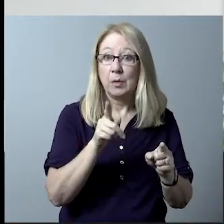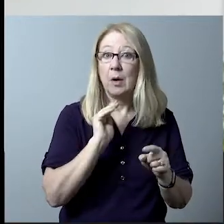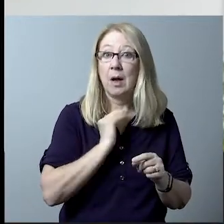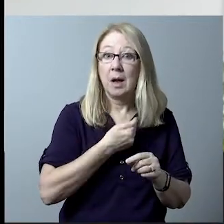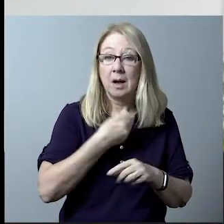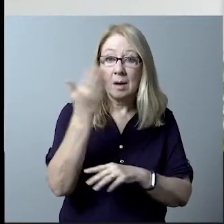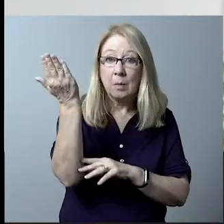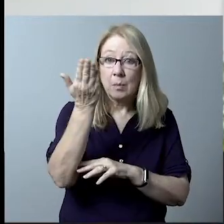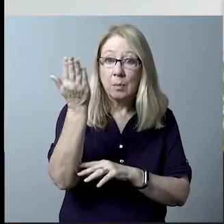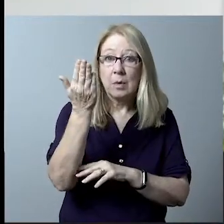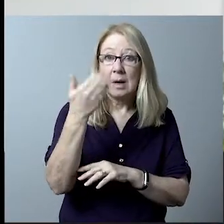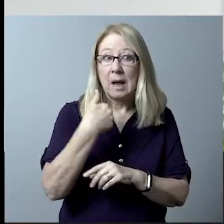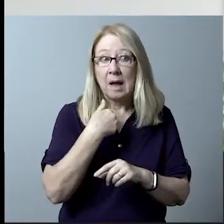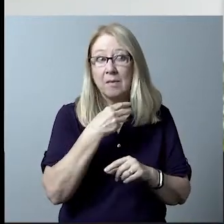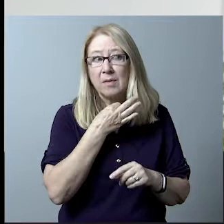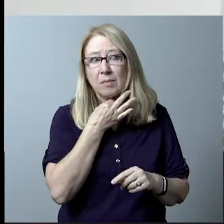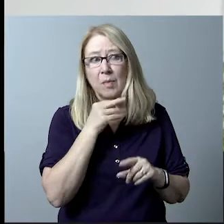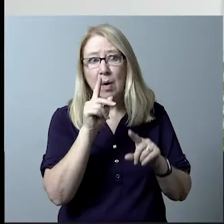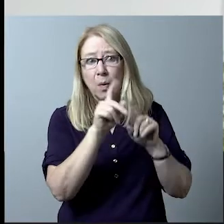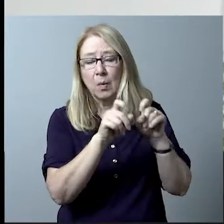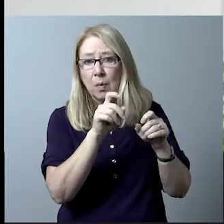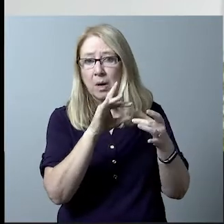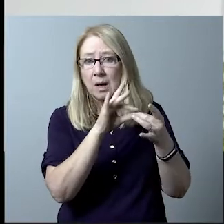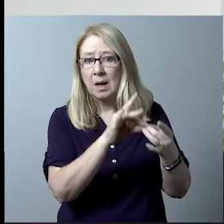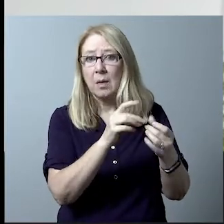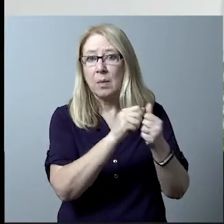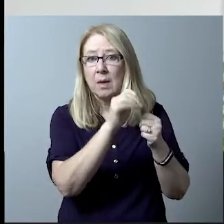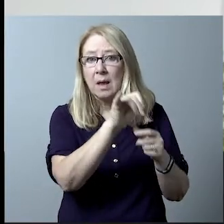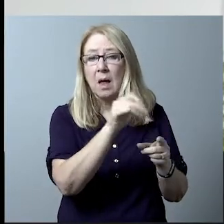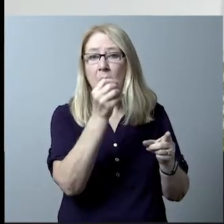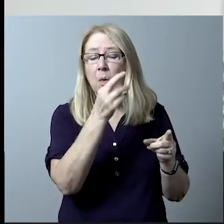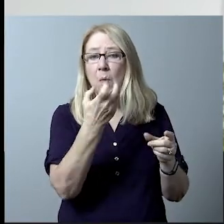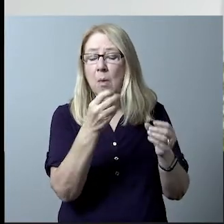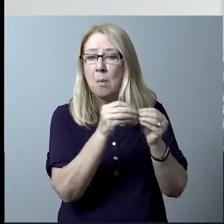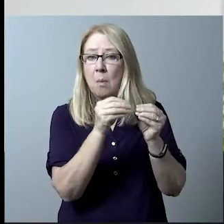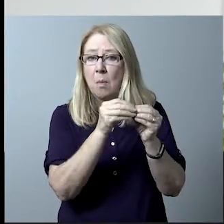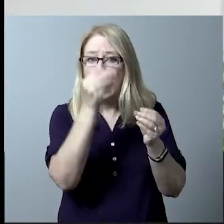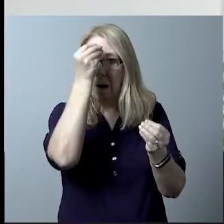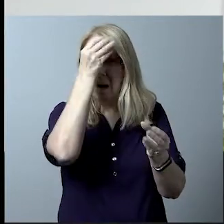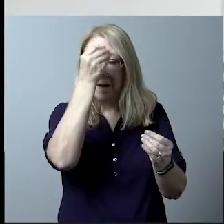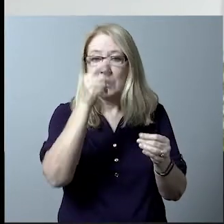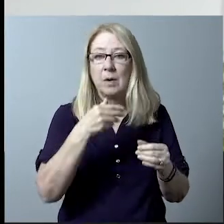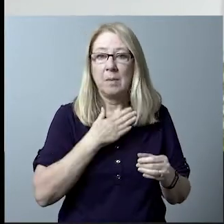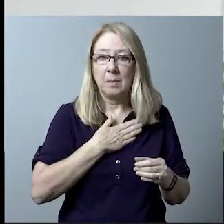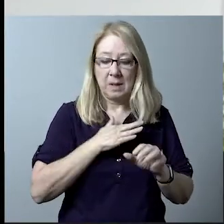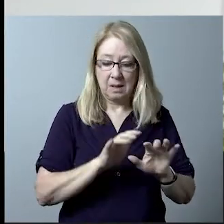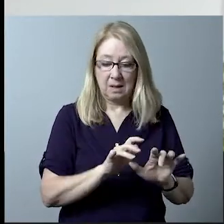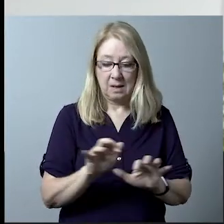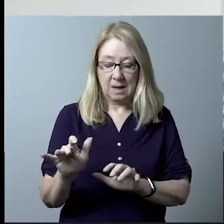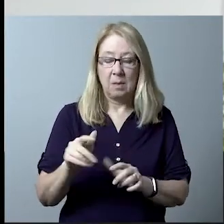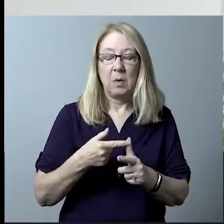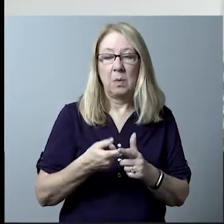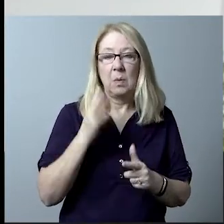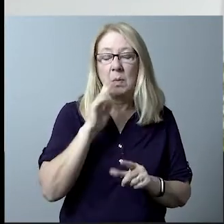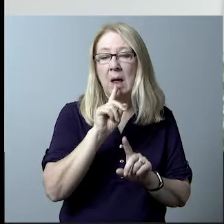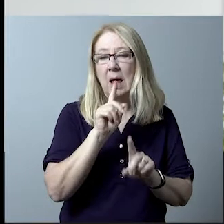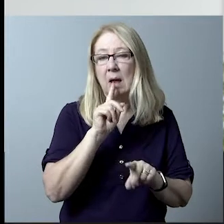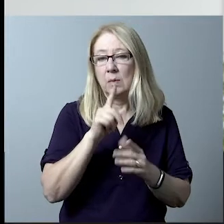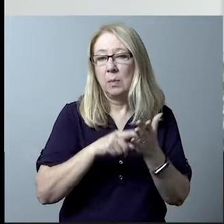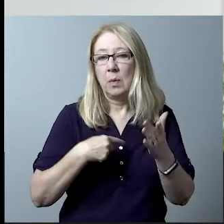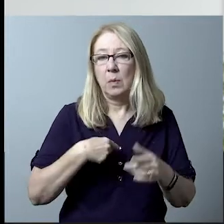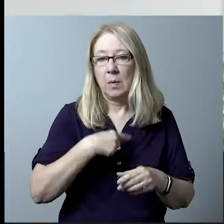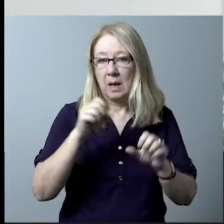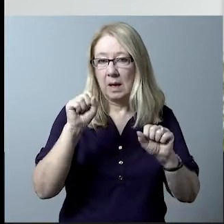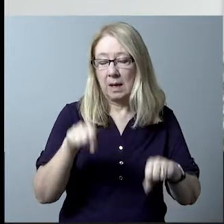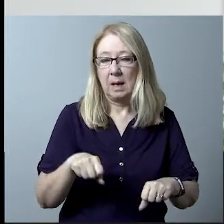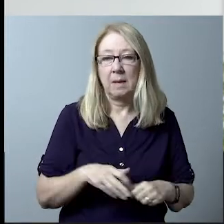the presentations for any of the speakers or something general you want to know more about it, drop that question in there and we'll do our best to get to as many of those questions in the